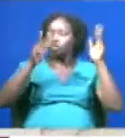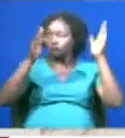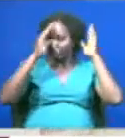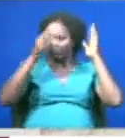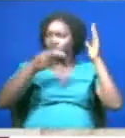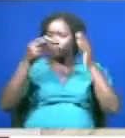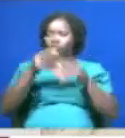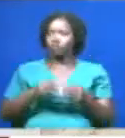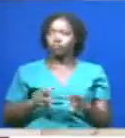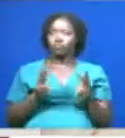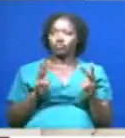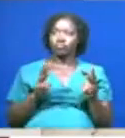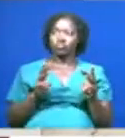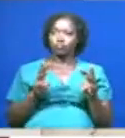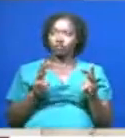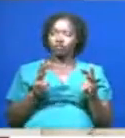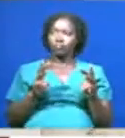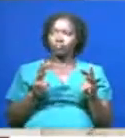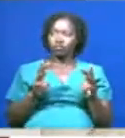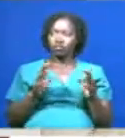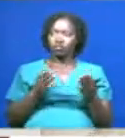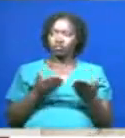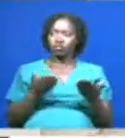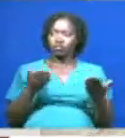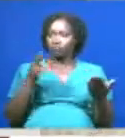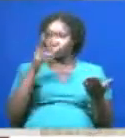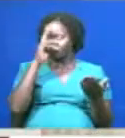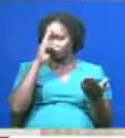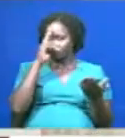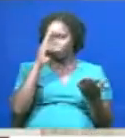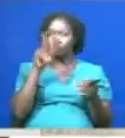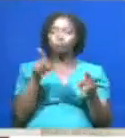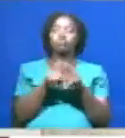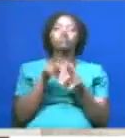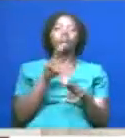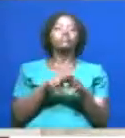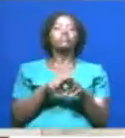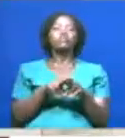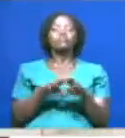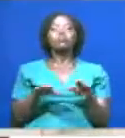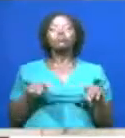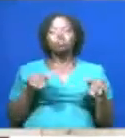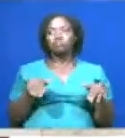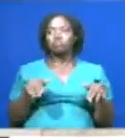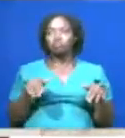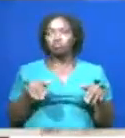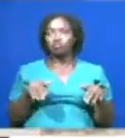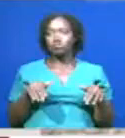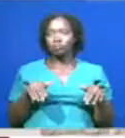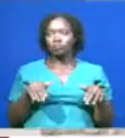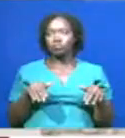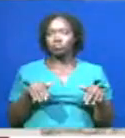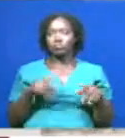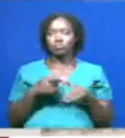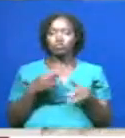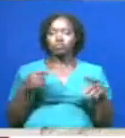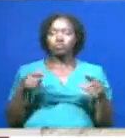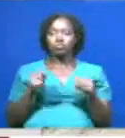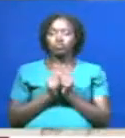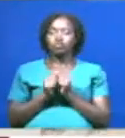where you can even see the police officers are still seated here, actually, where from 10 all through